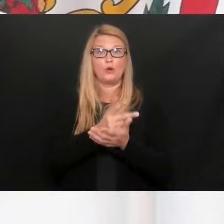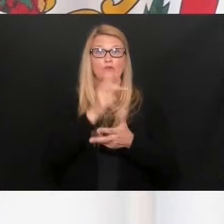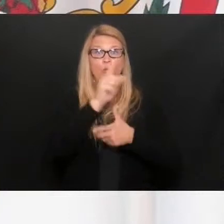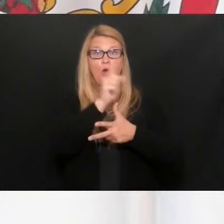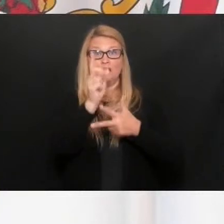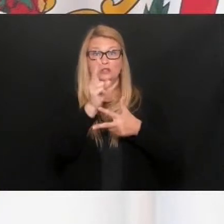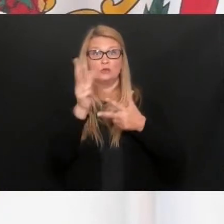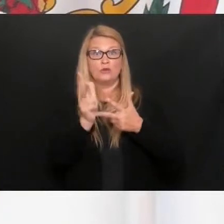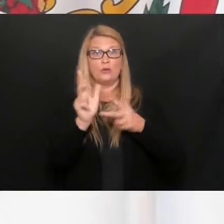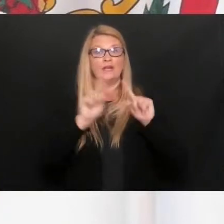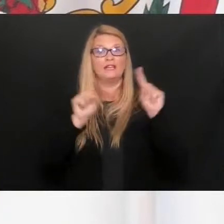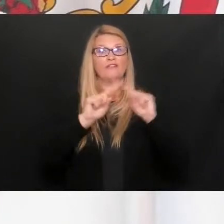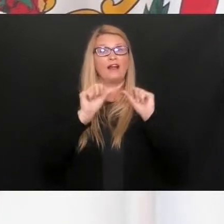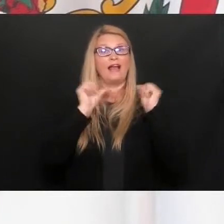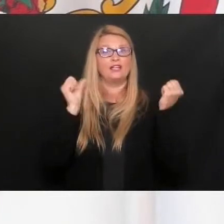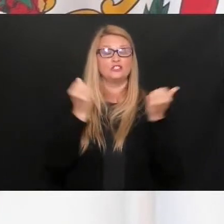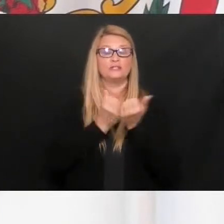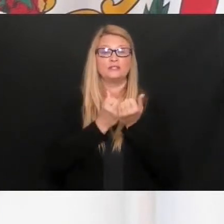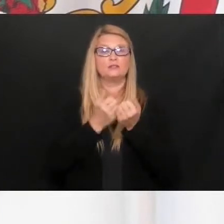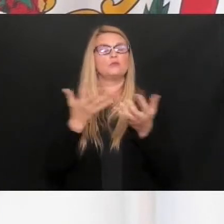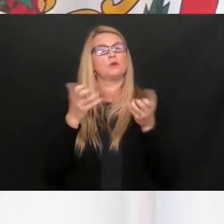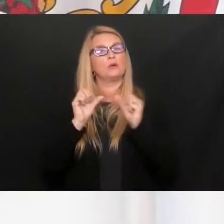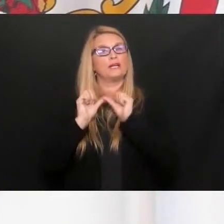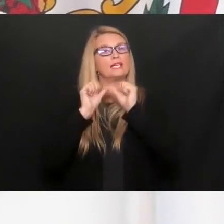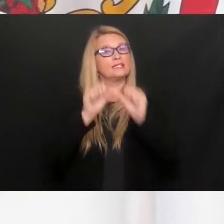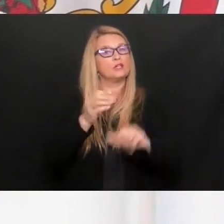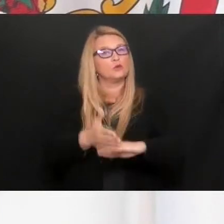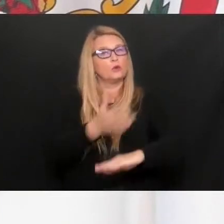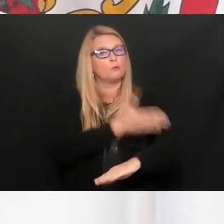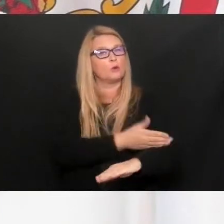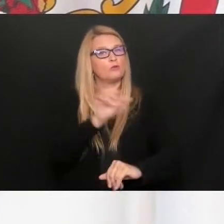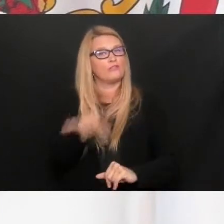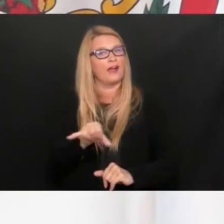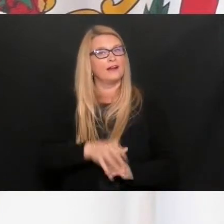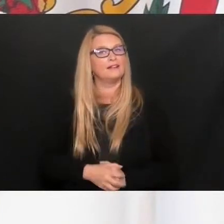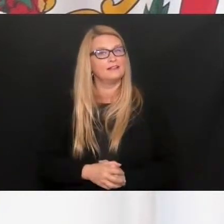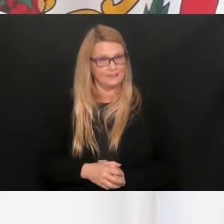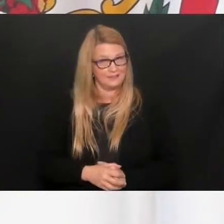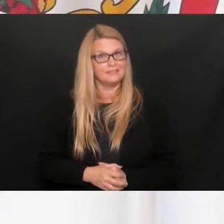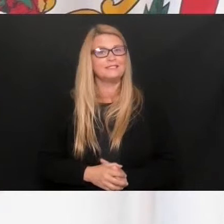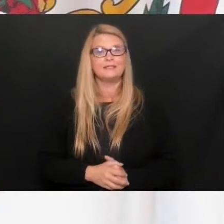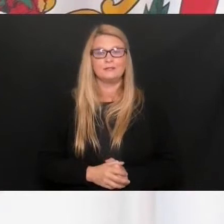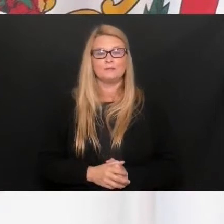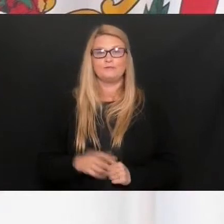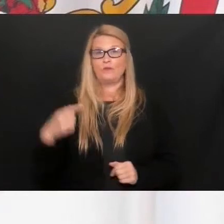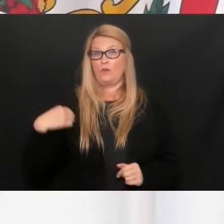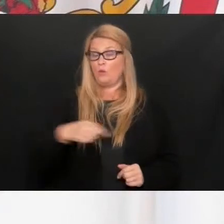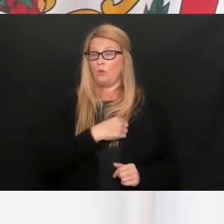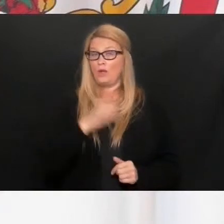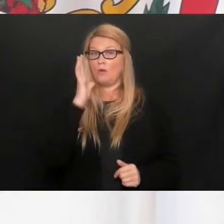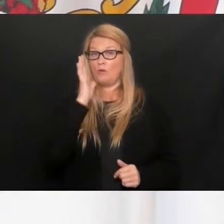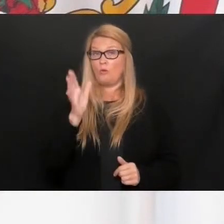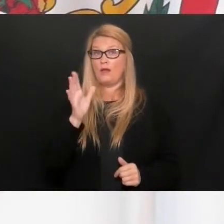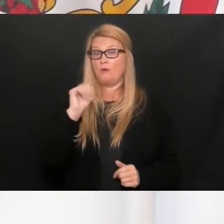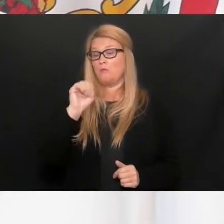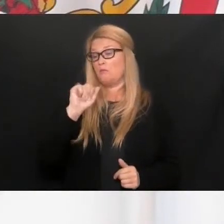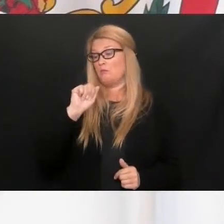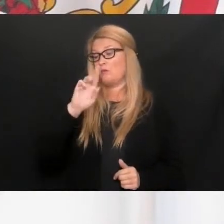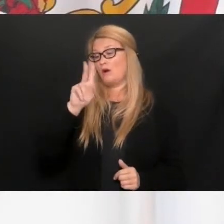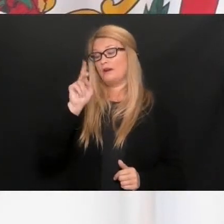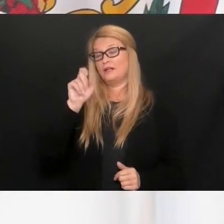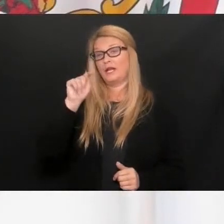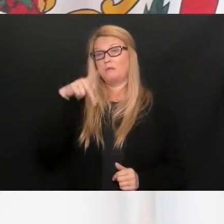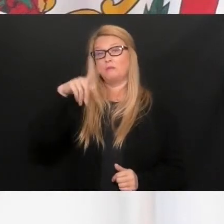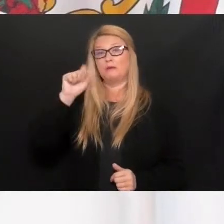same, and we want to just continue to try to make that even better. In addition to that, we're going to the marketplace with